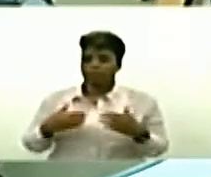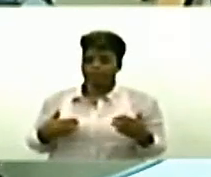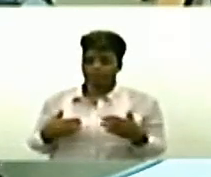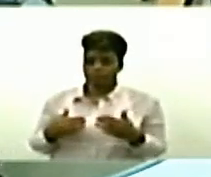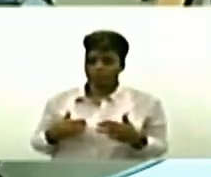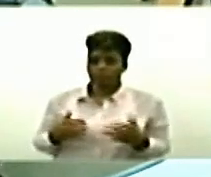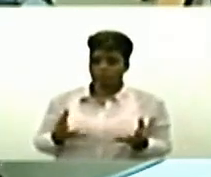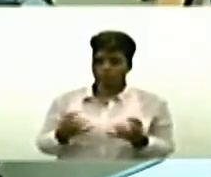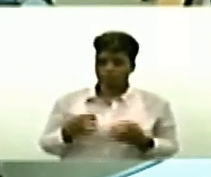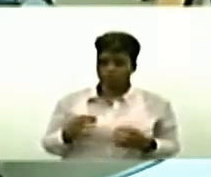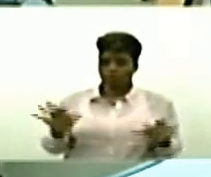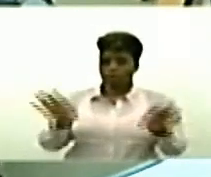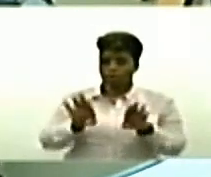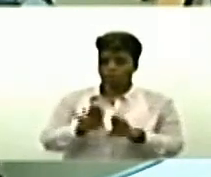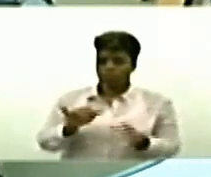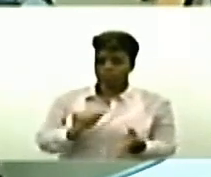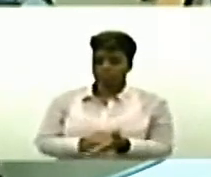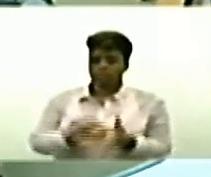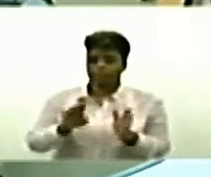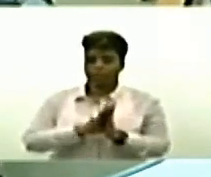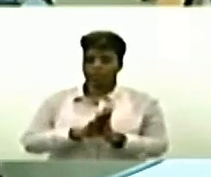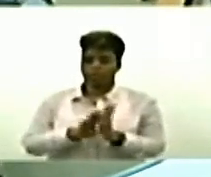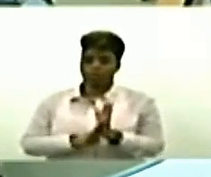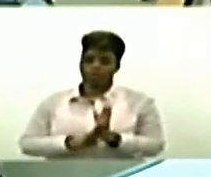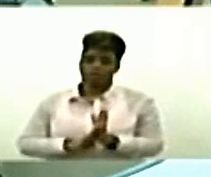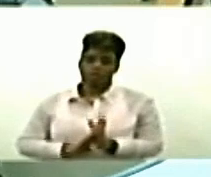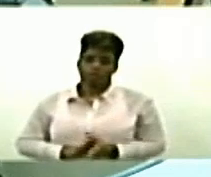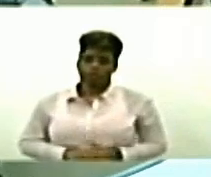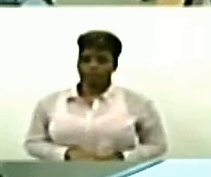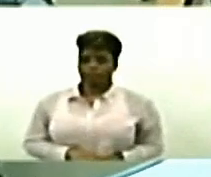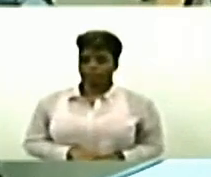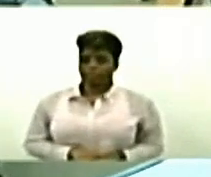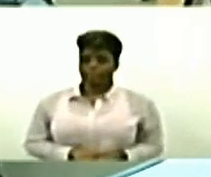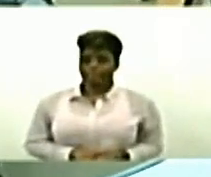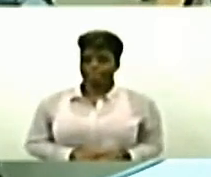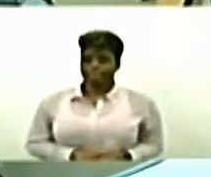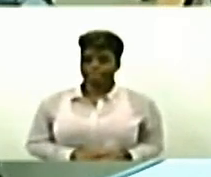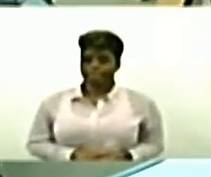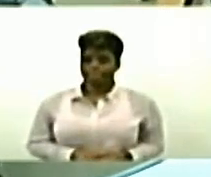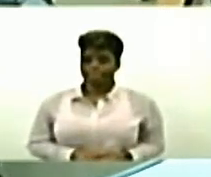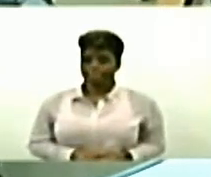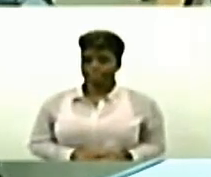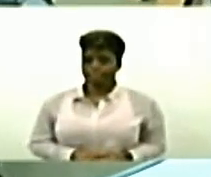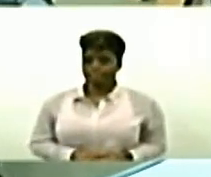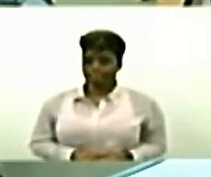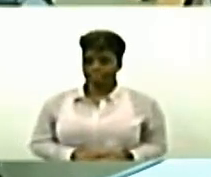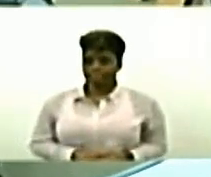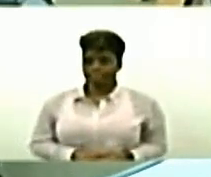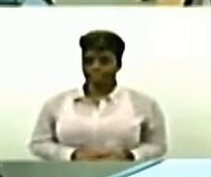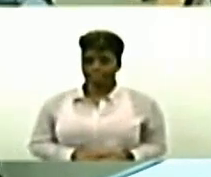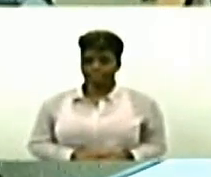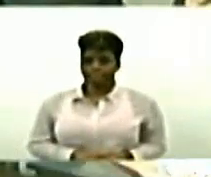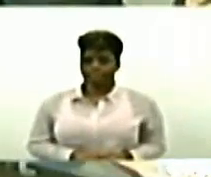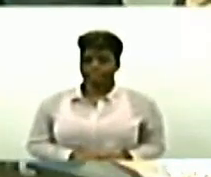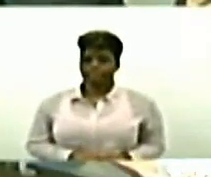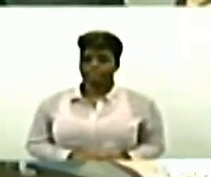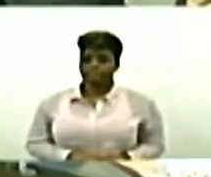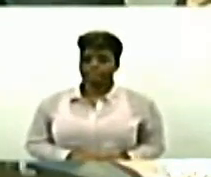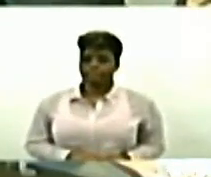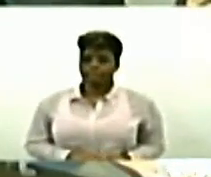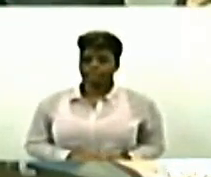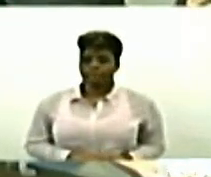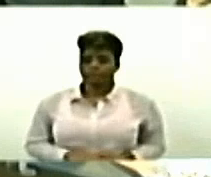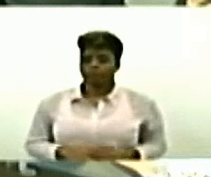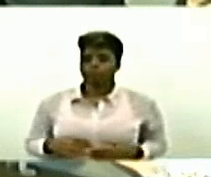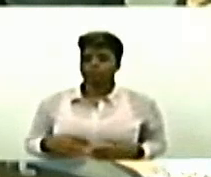bill, and I think the member on the other side wanted to speak, lower down to me. For one,